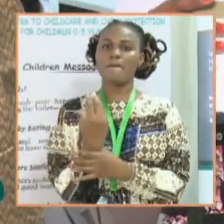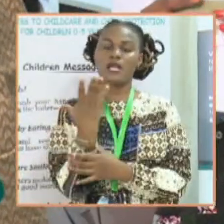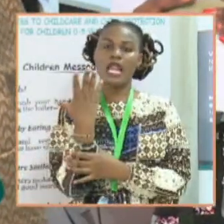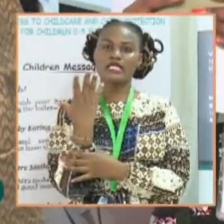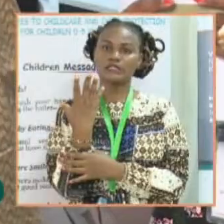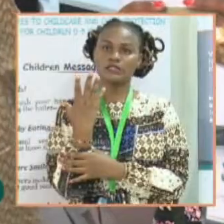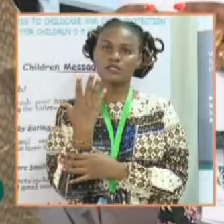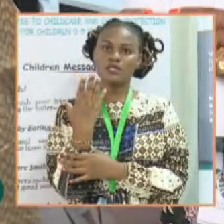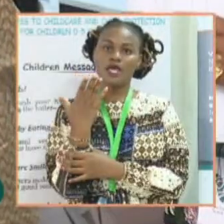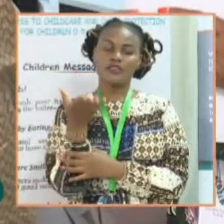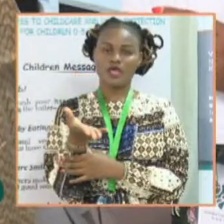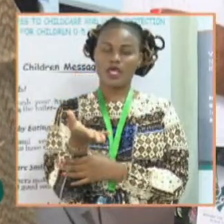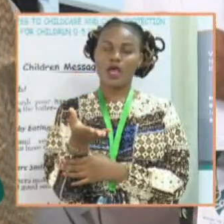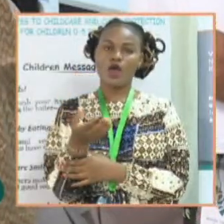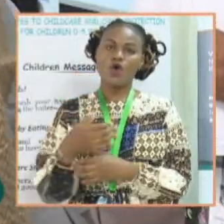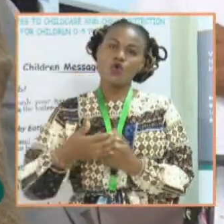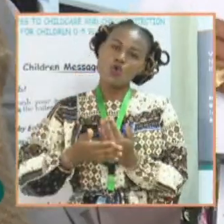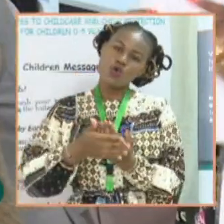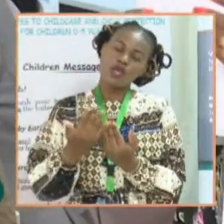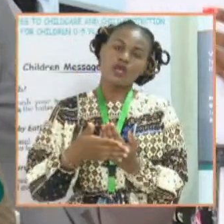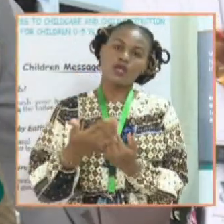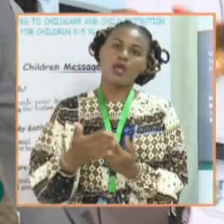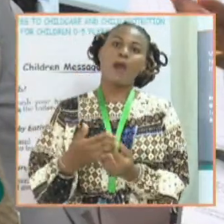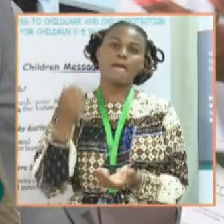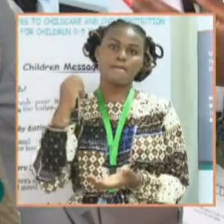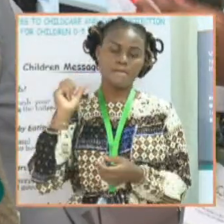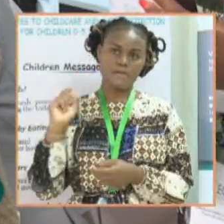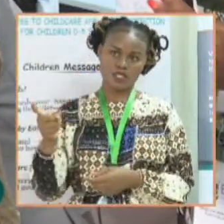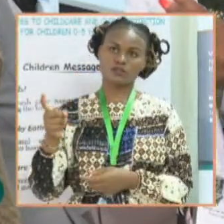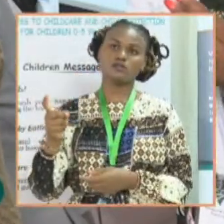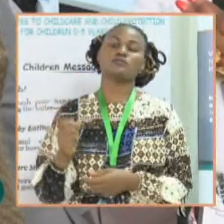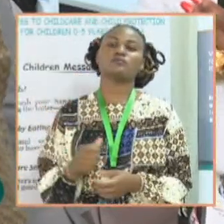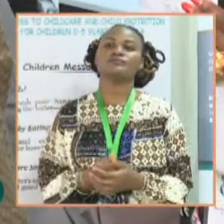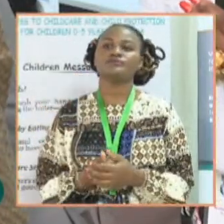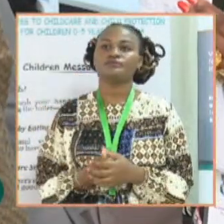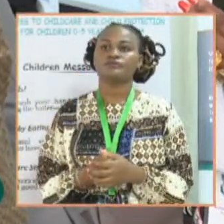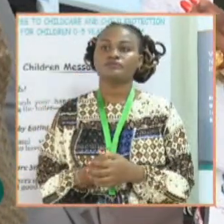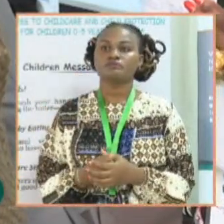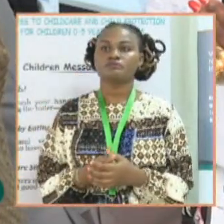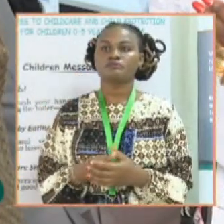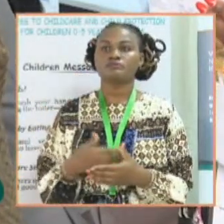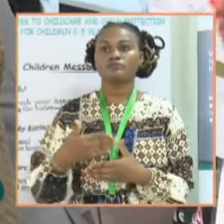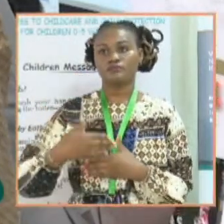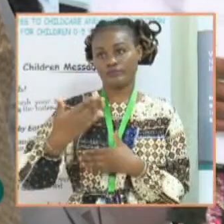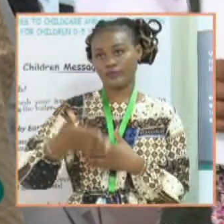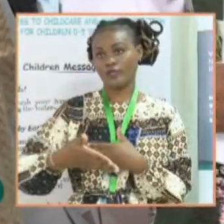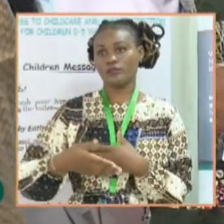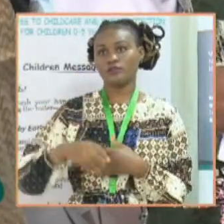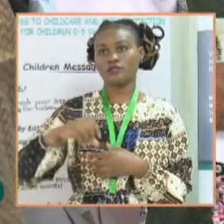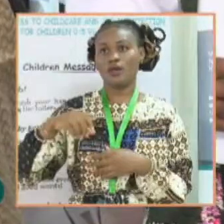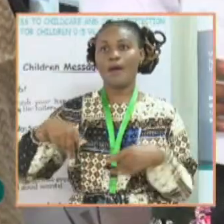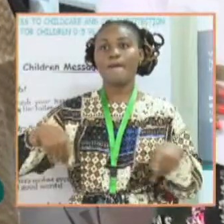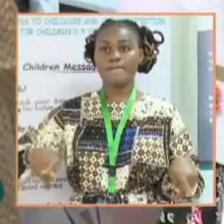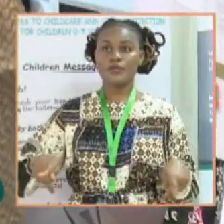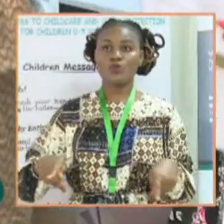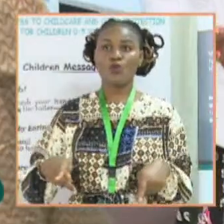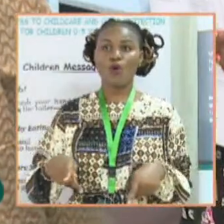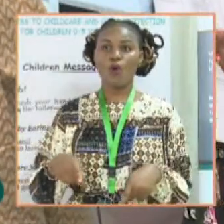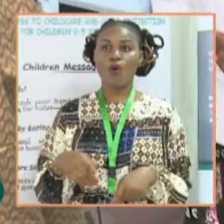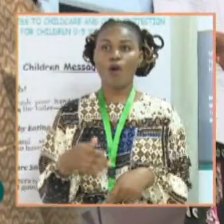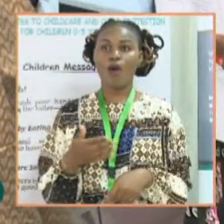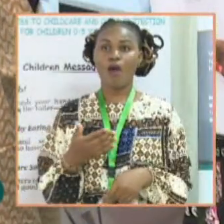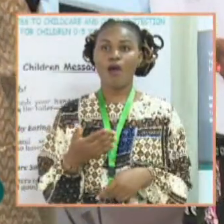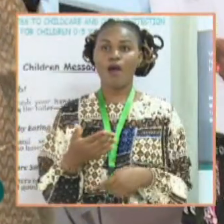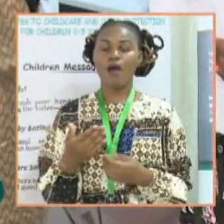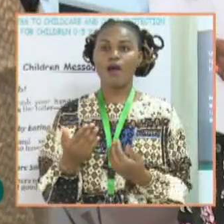responsibility it is? The person who bought the child. And then next, there are people who are interested in that child who happens to be the